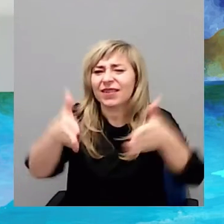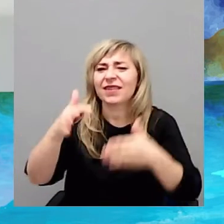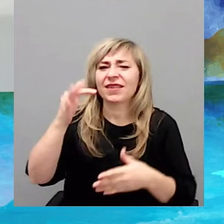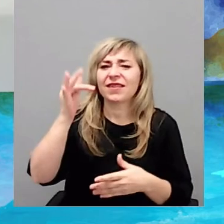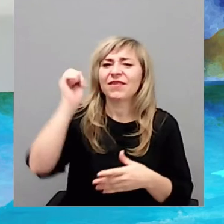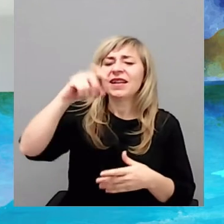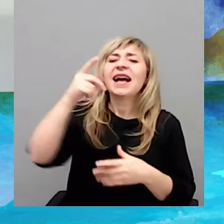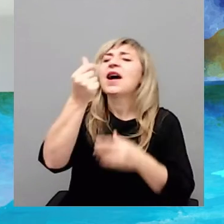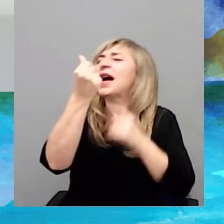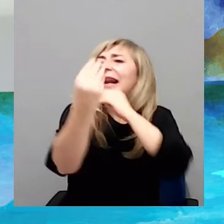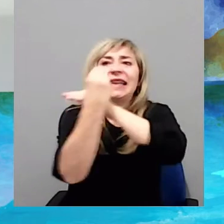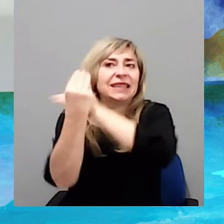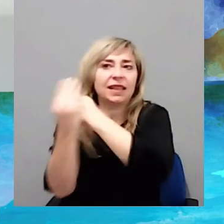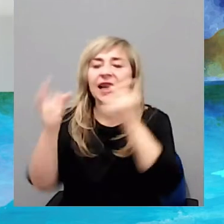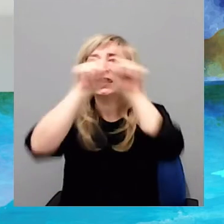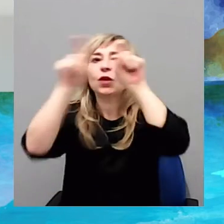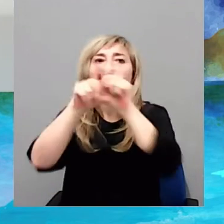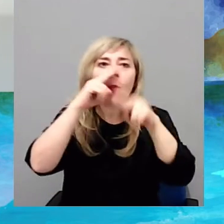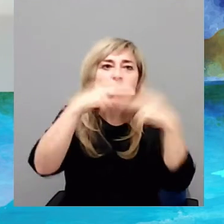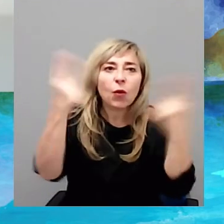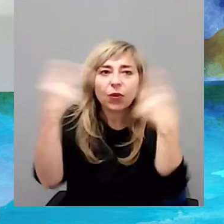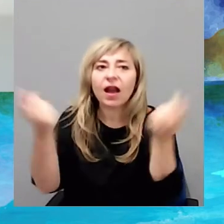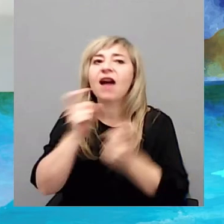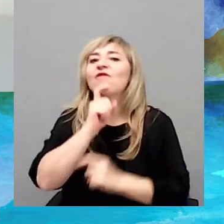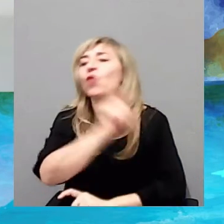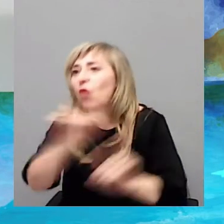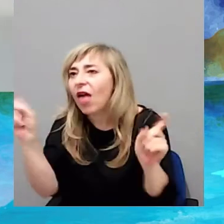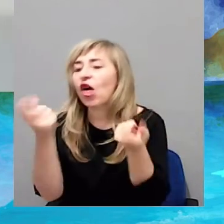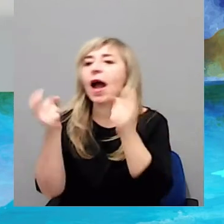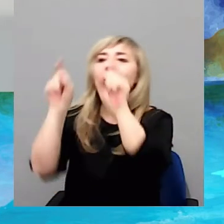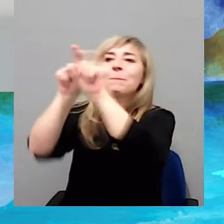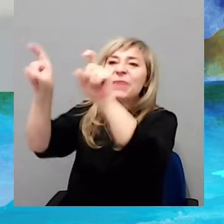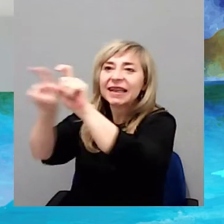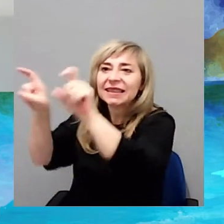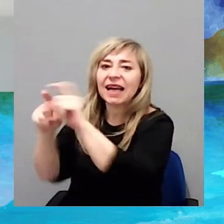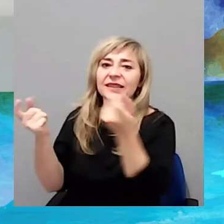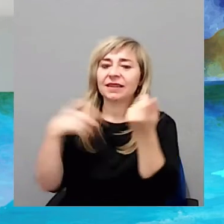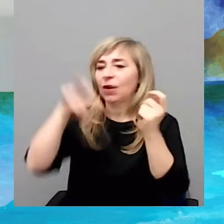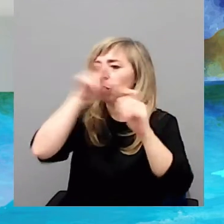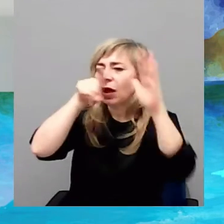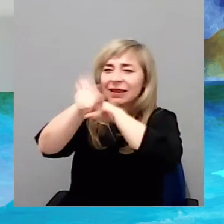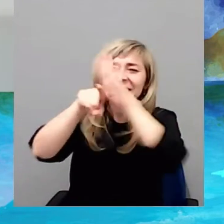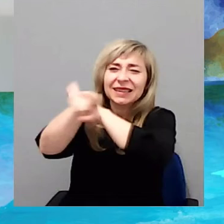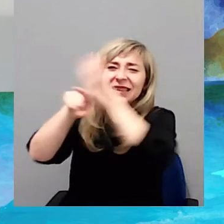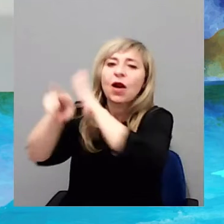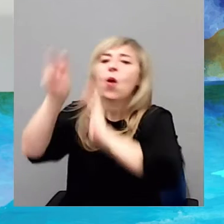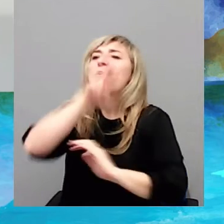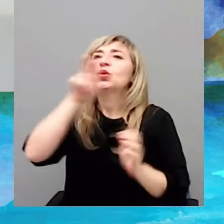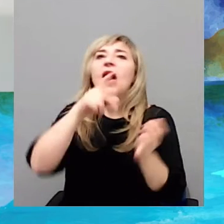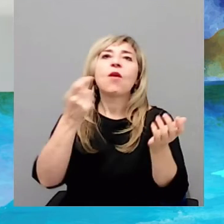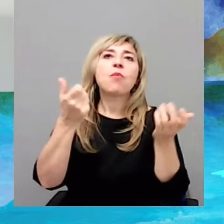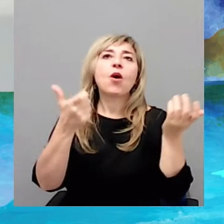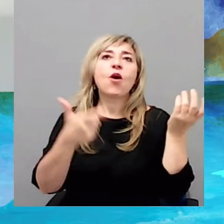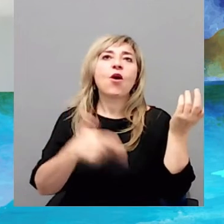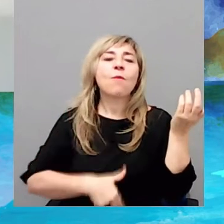of financiación de fundraising, instituciones trying to públicas, find en funding fundaciones, through en public empresas, institutions, en general, como el companies, marco para que esa petición